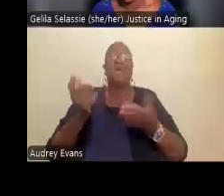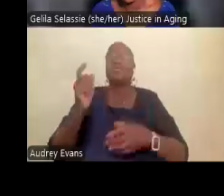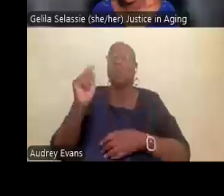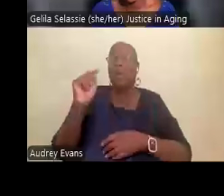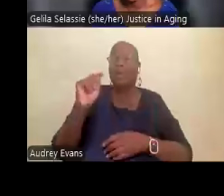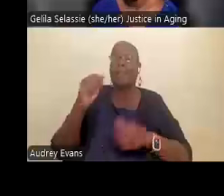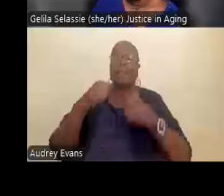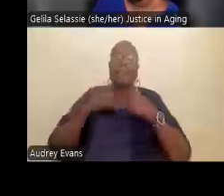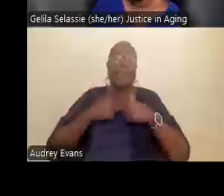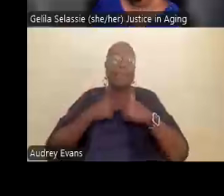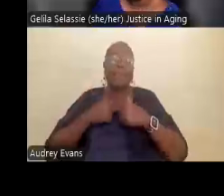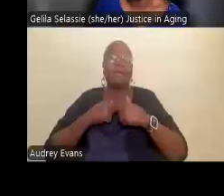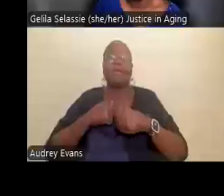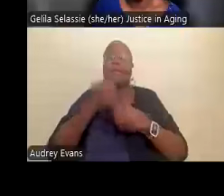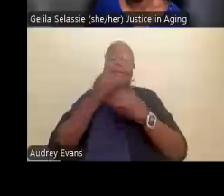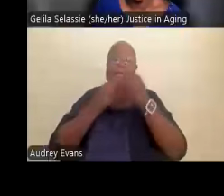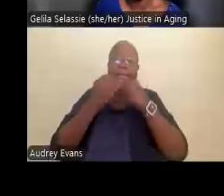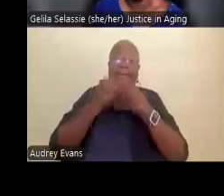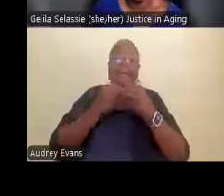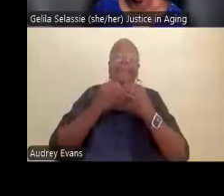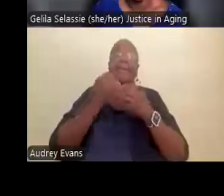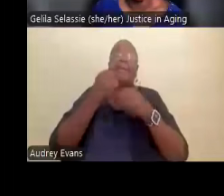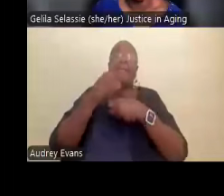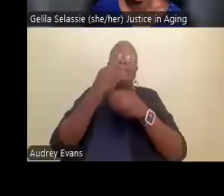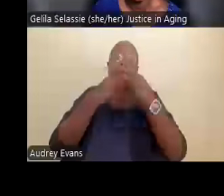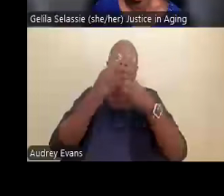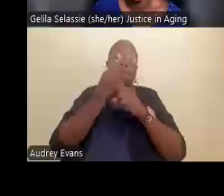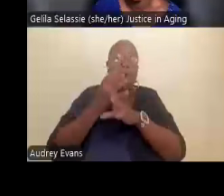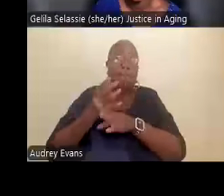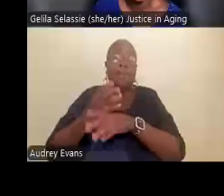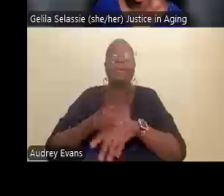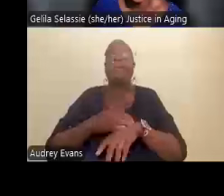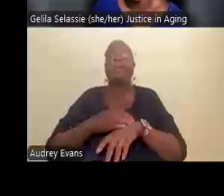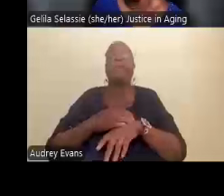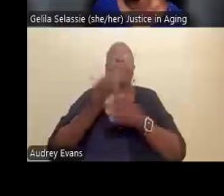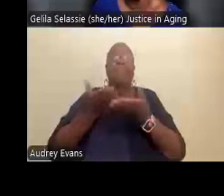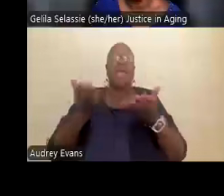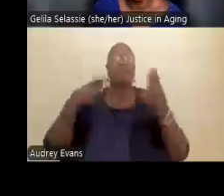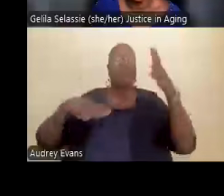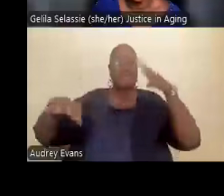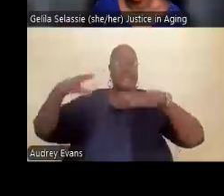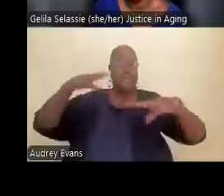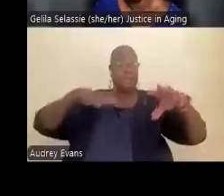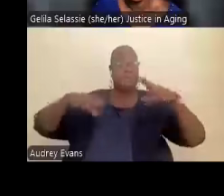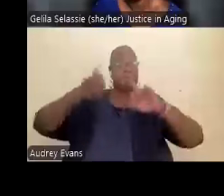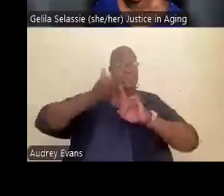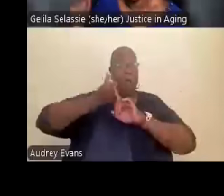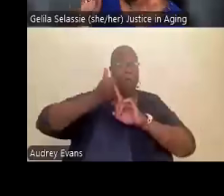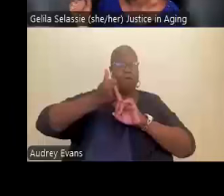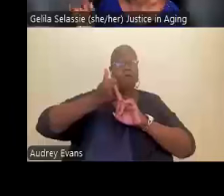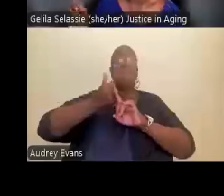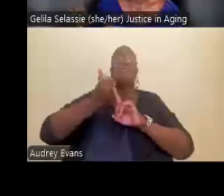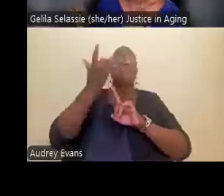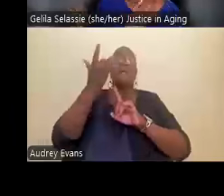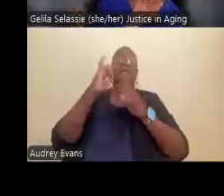toileting, bathing, eating, meal prep, things like that, dressing. And so that's